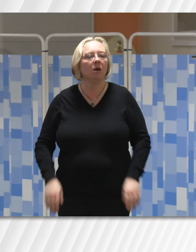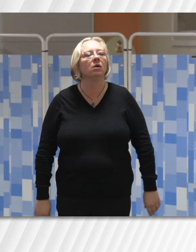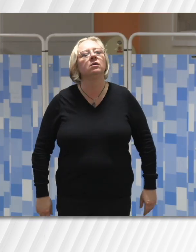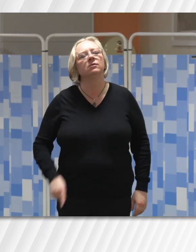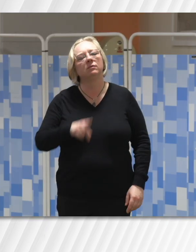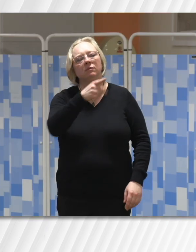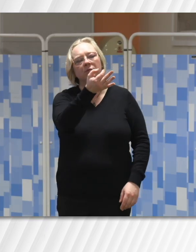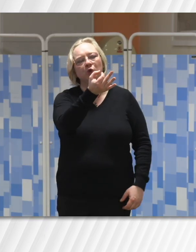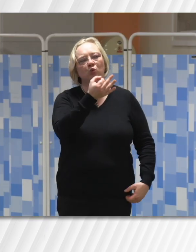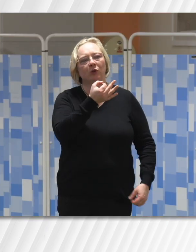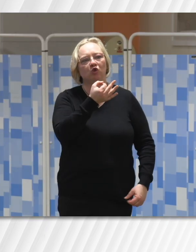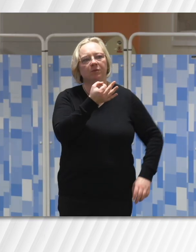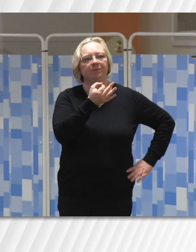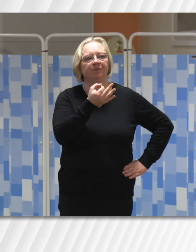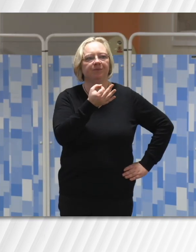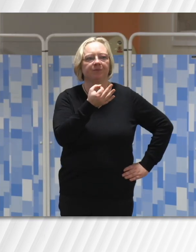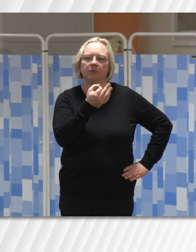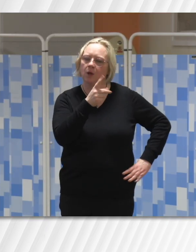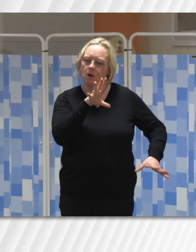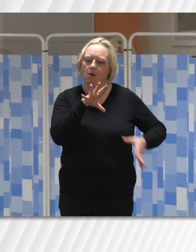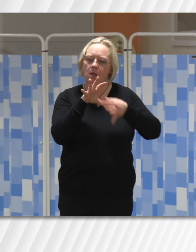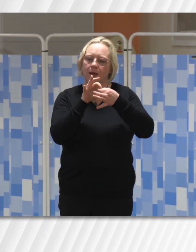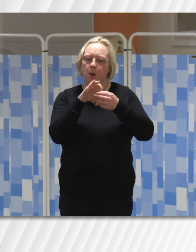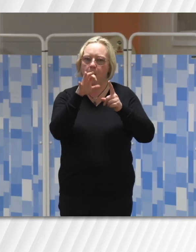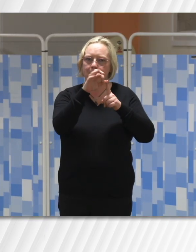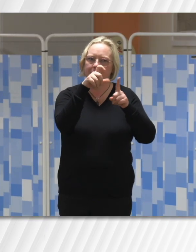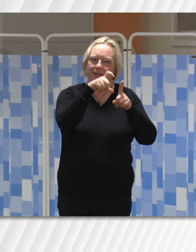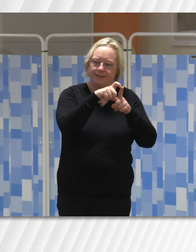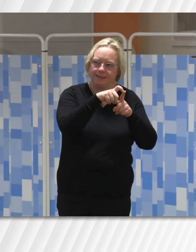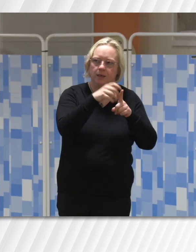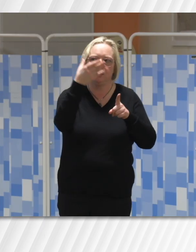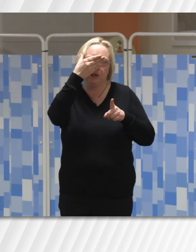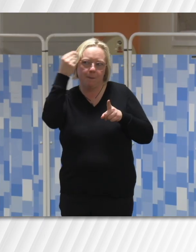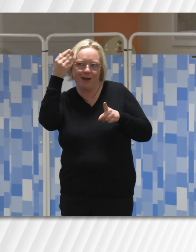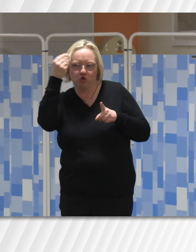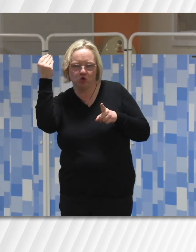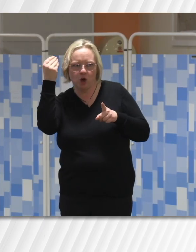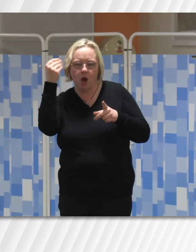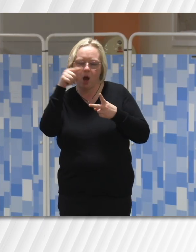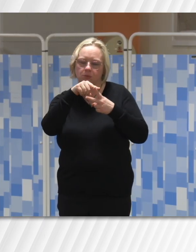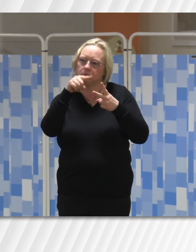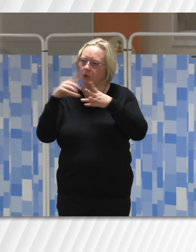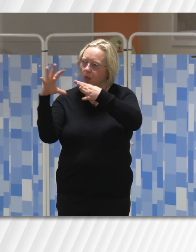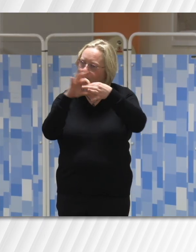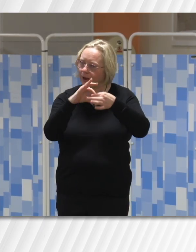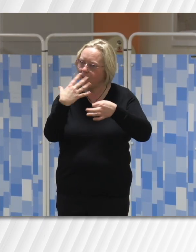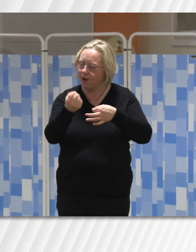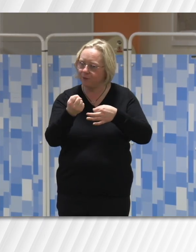common link between Parkinson's and dementia? And if so, how are the two illnesses treated?